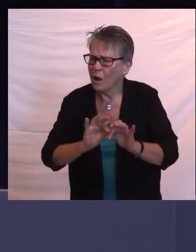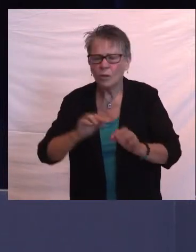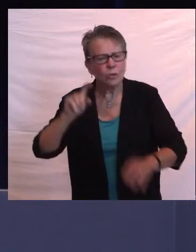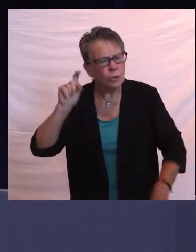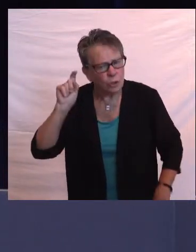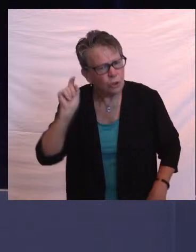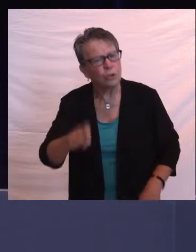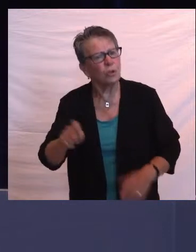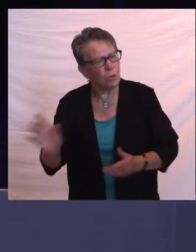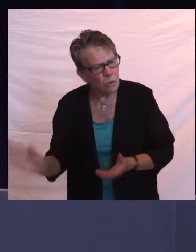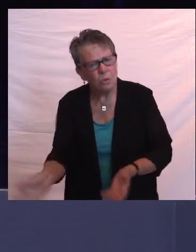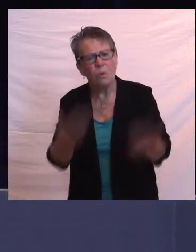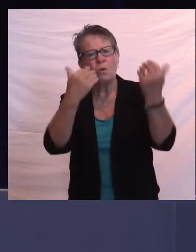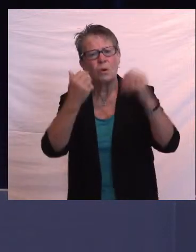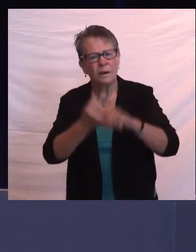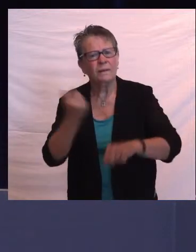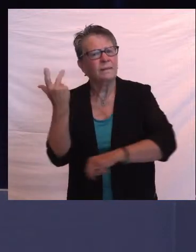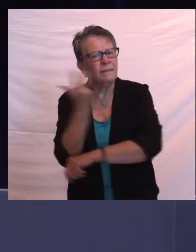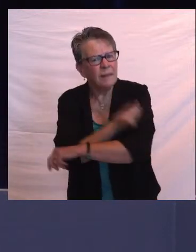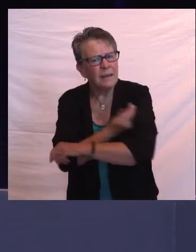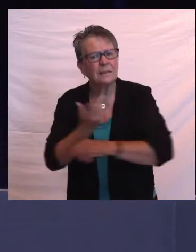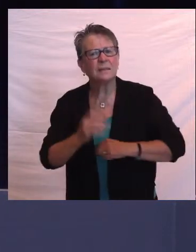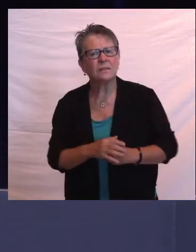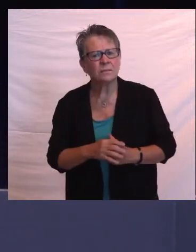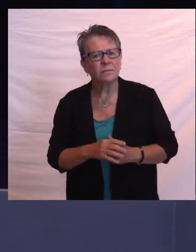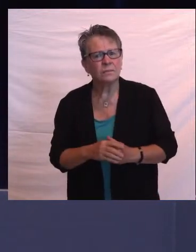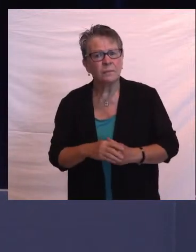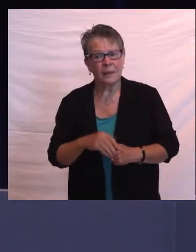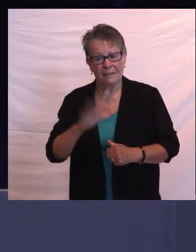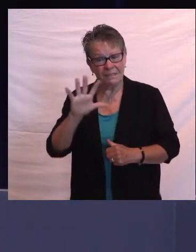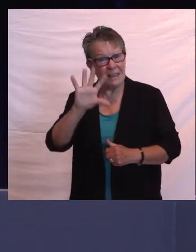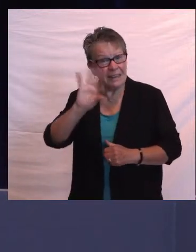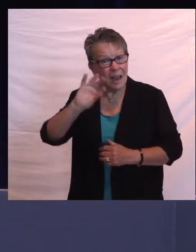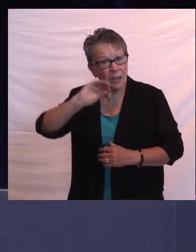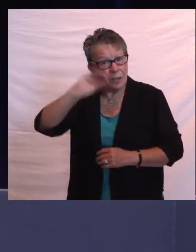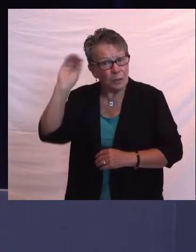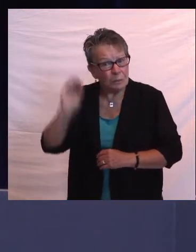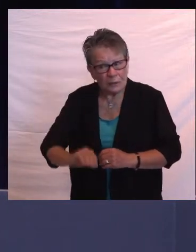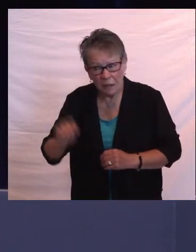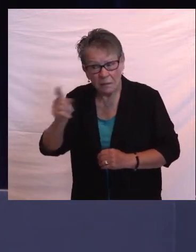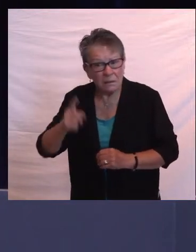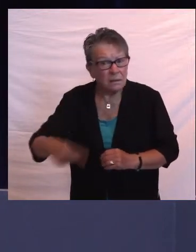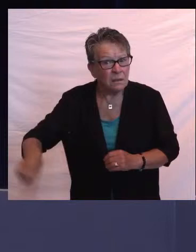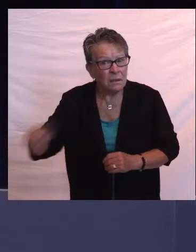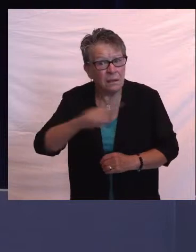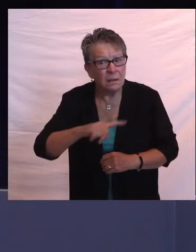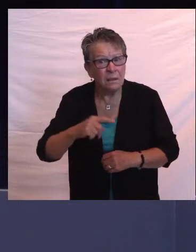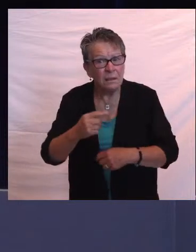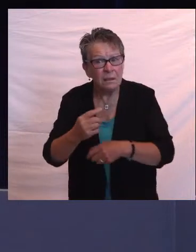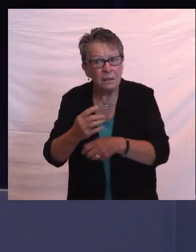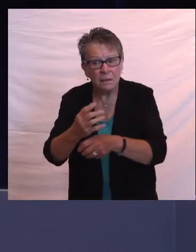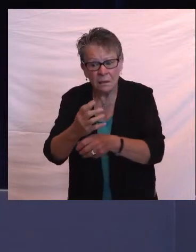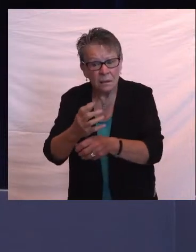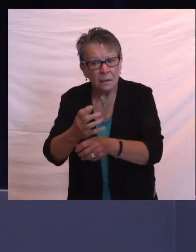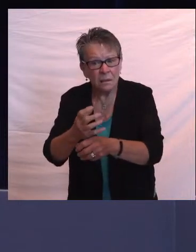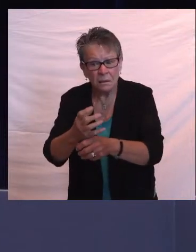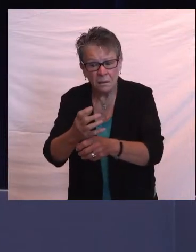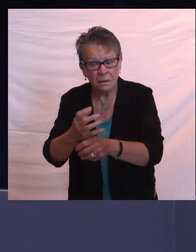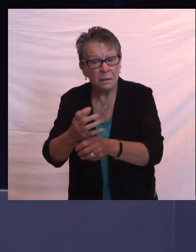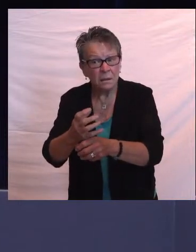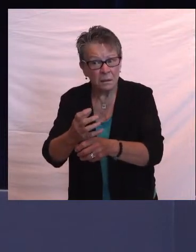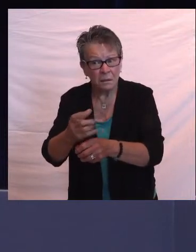59.7% of those between the ages of 12 and 17 have received at least 1 dose, but we need to see that number